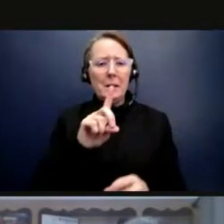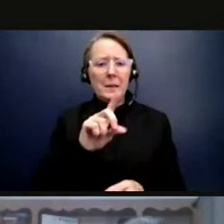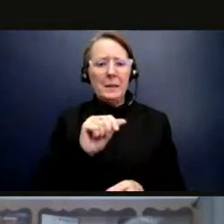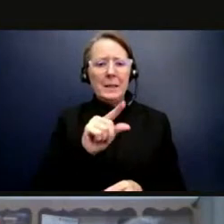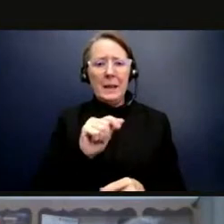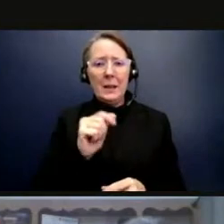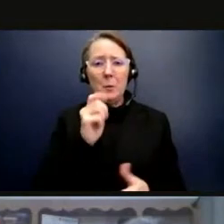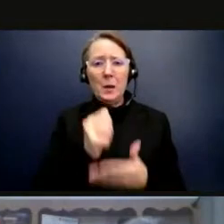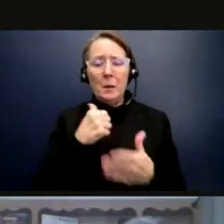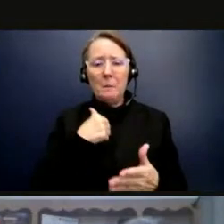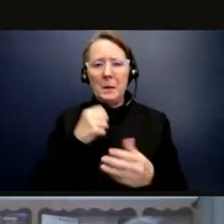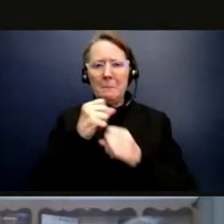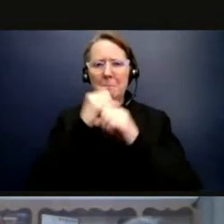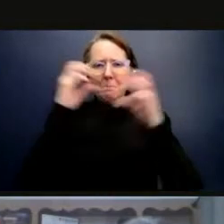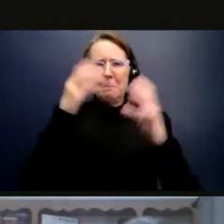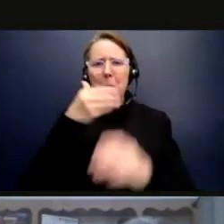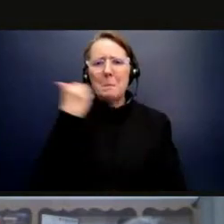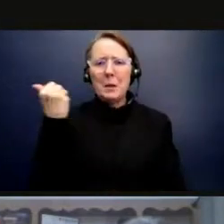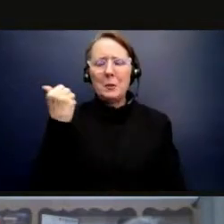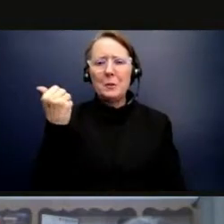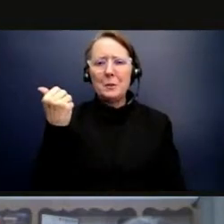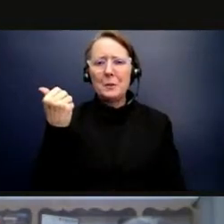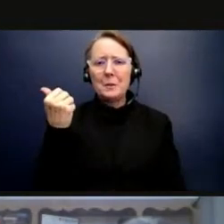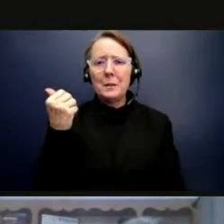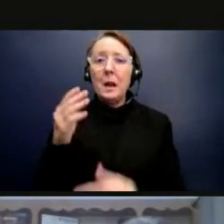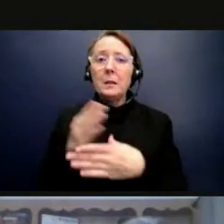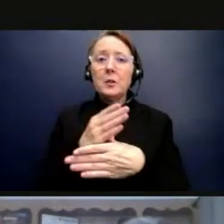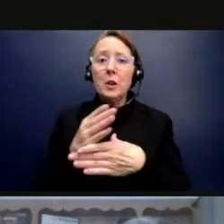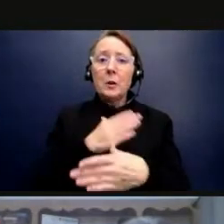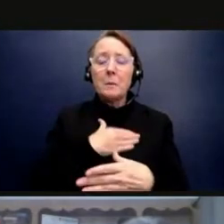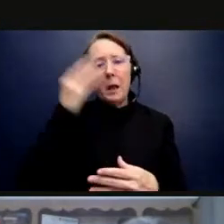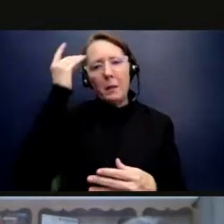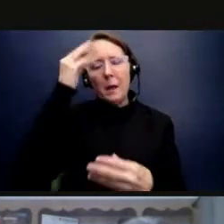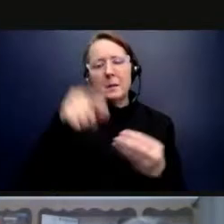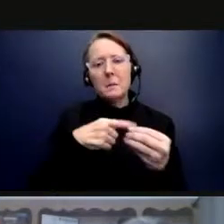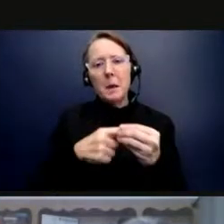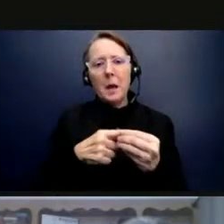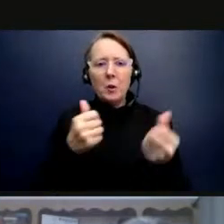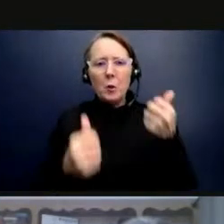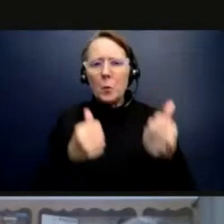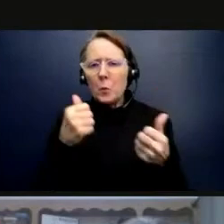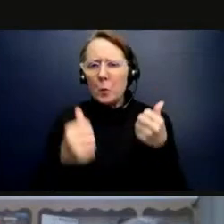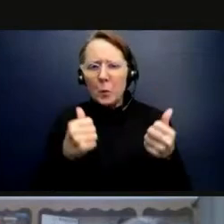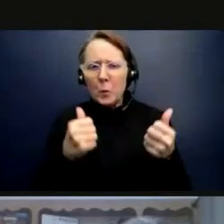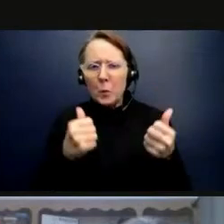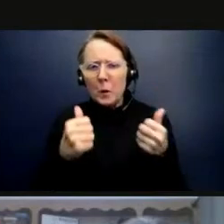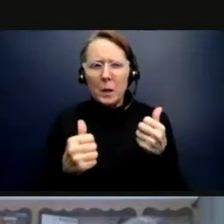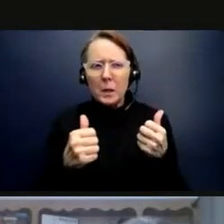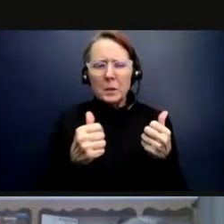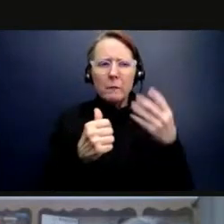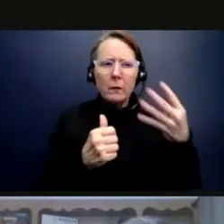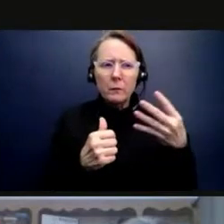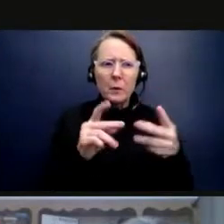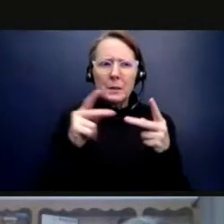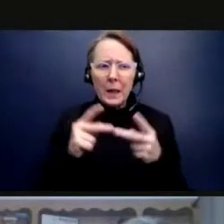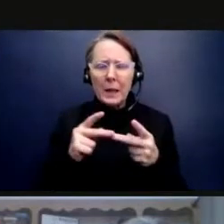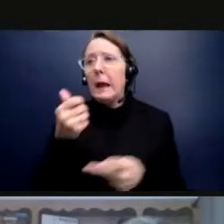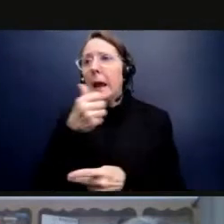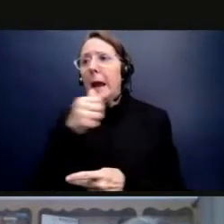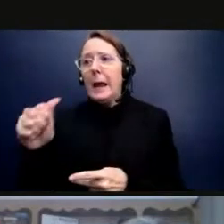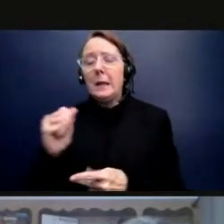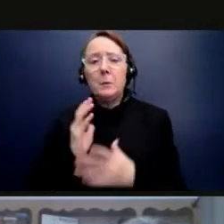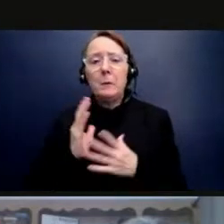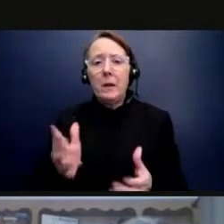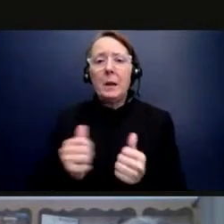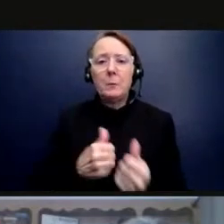of sharing my thoughts on the presentation of, which of these four sites, any of them would be fine with